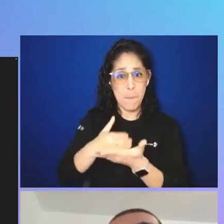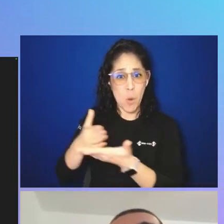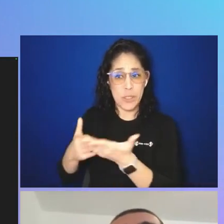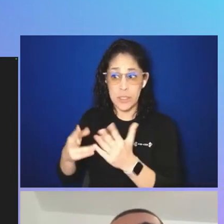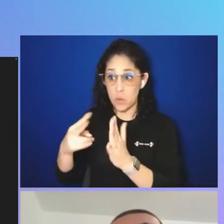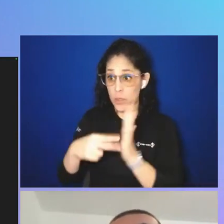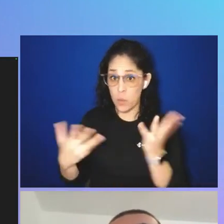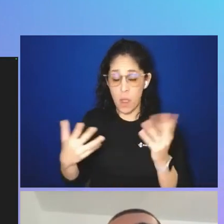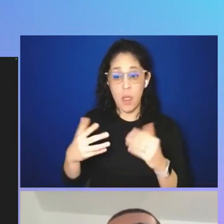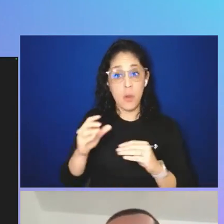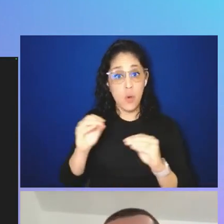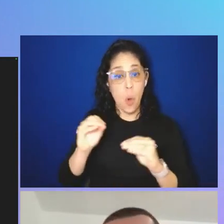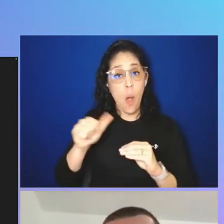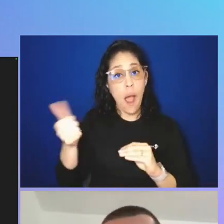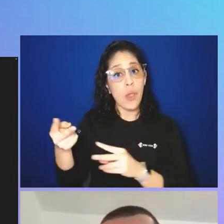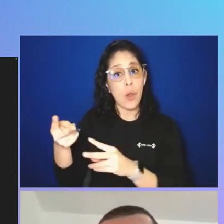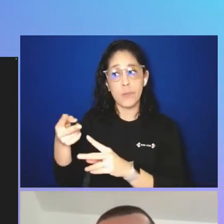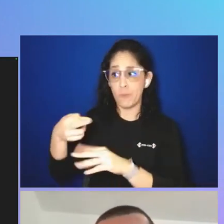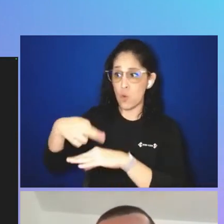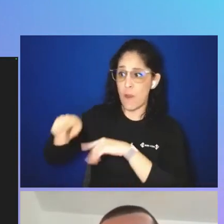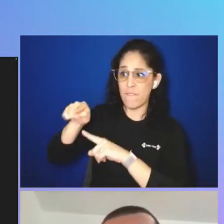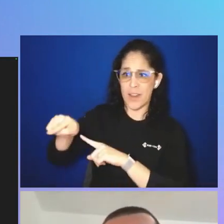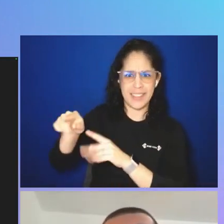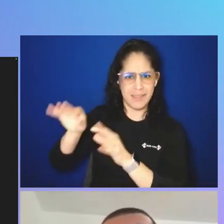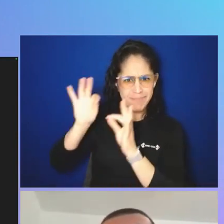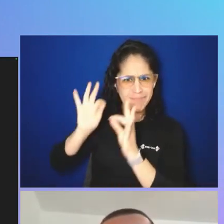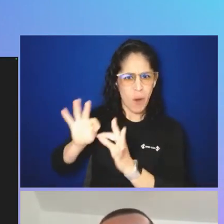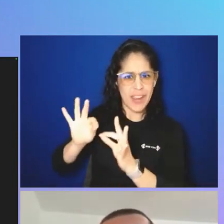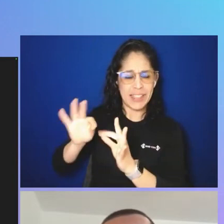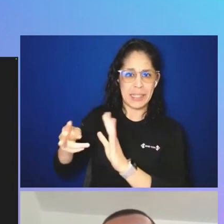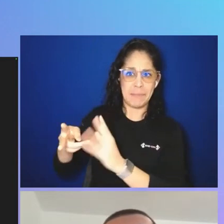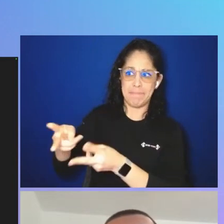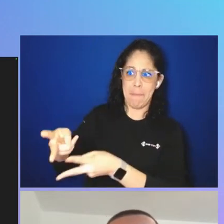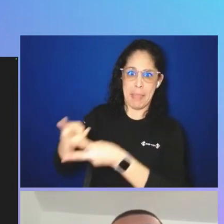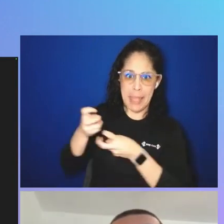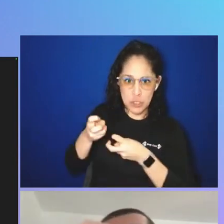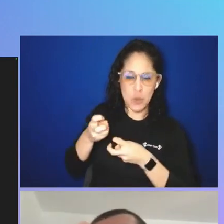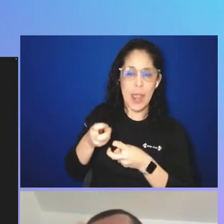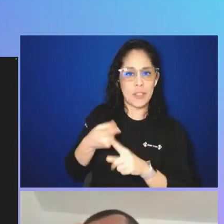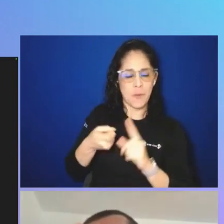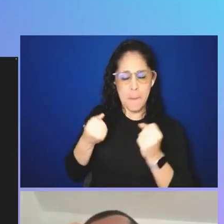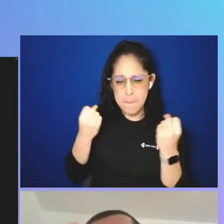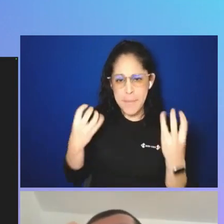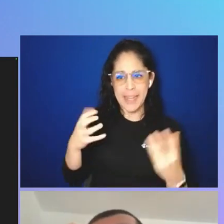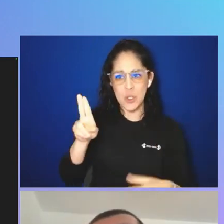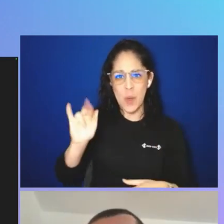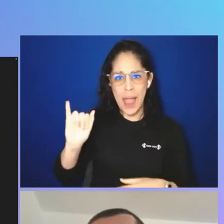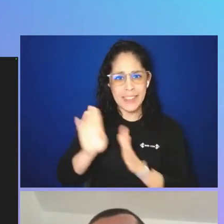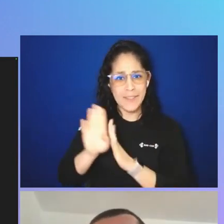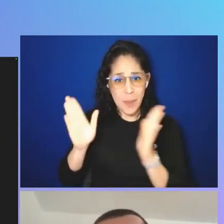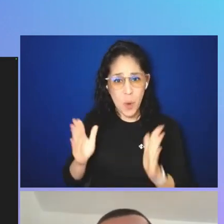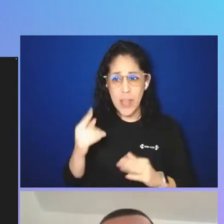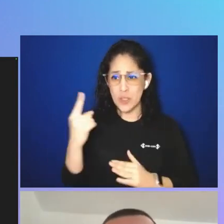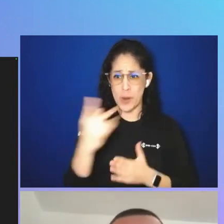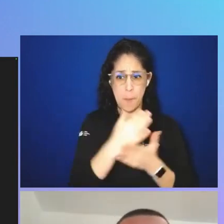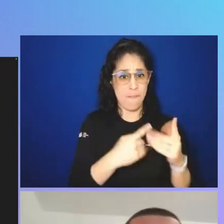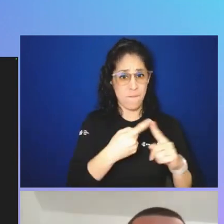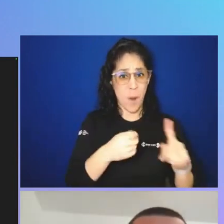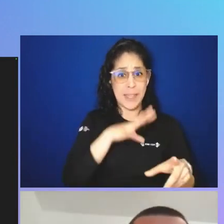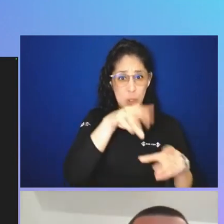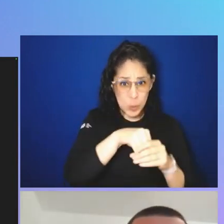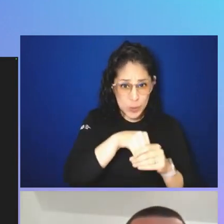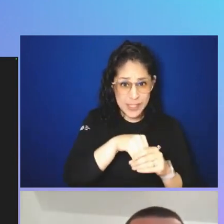reference example has been more perfectly plagiarized by as many UI developers as any single component from Inclusive